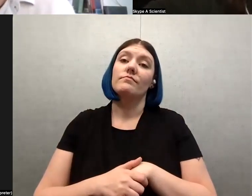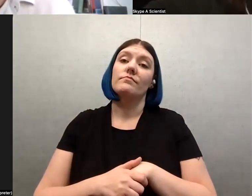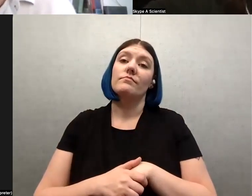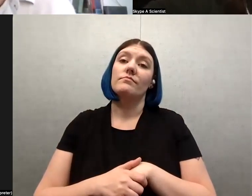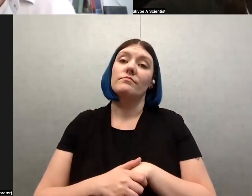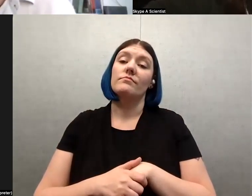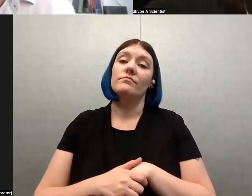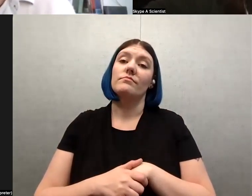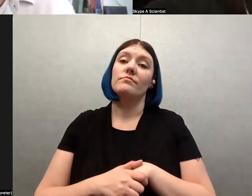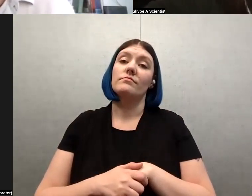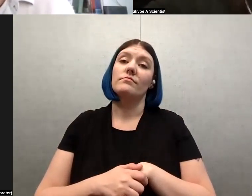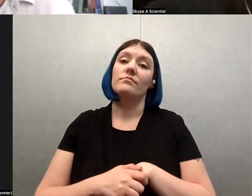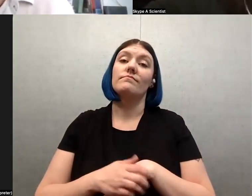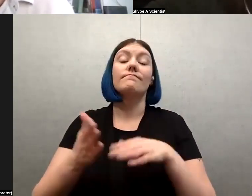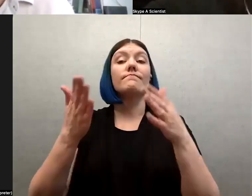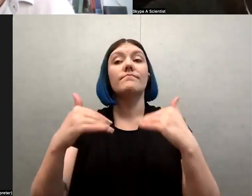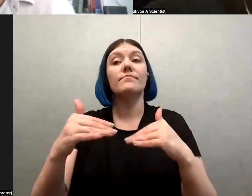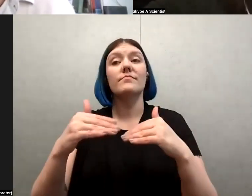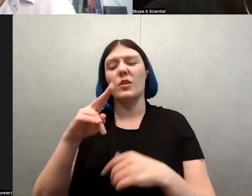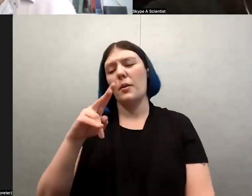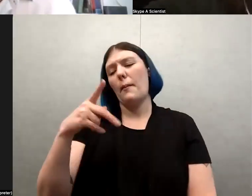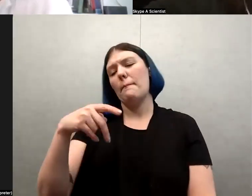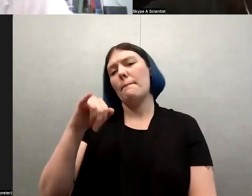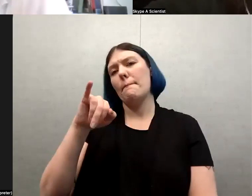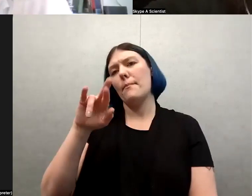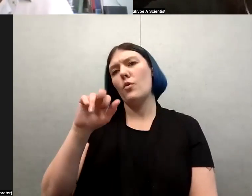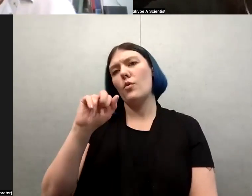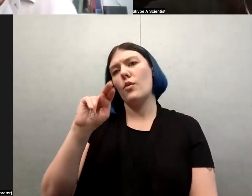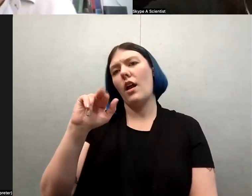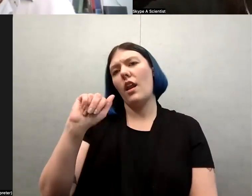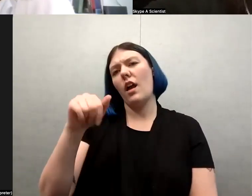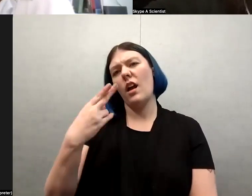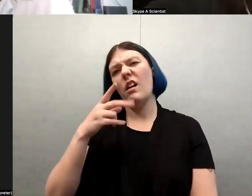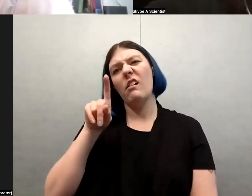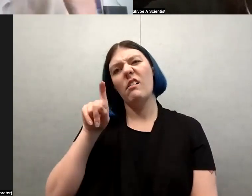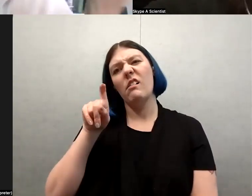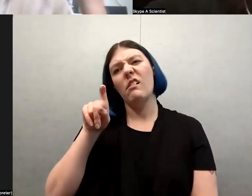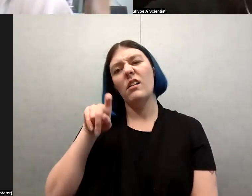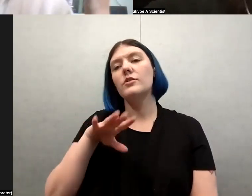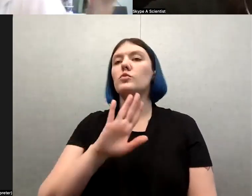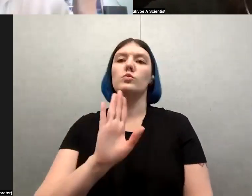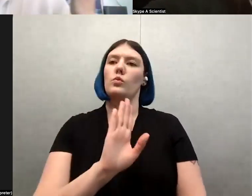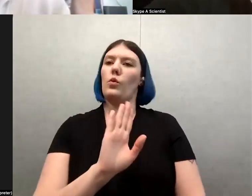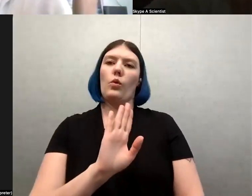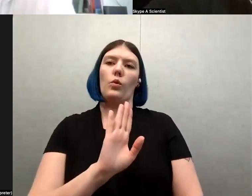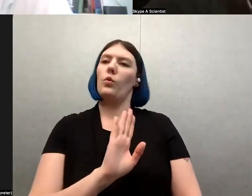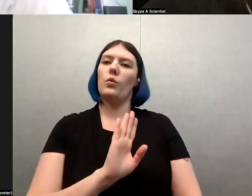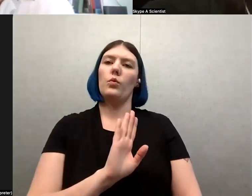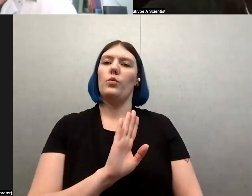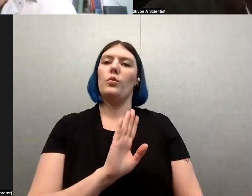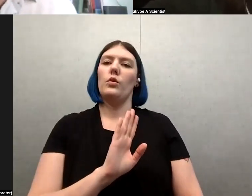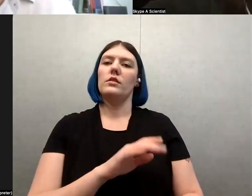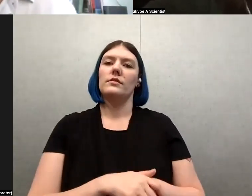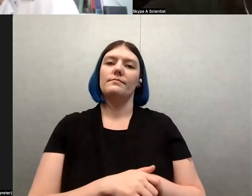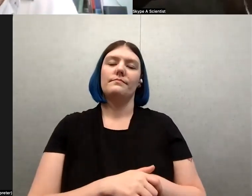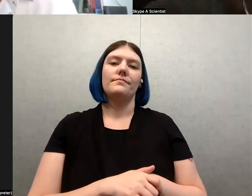you. Next question. Are there piranhas in the Everglades? Yeah, that's a great question. Luckily, there are no piranhas in the Everglades. Whew, thank